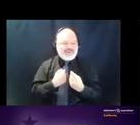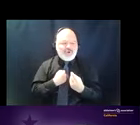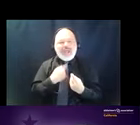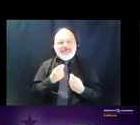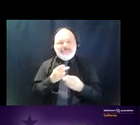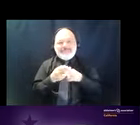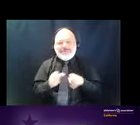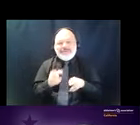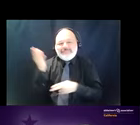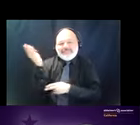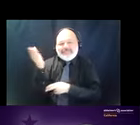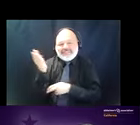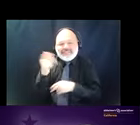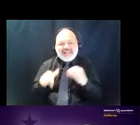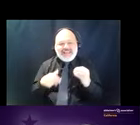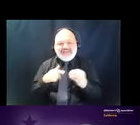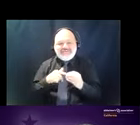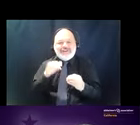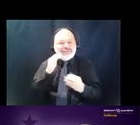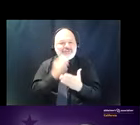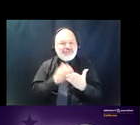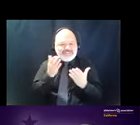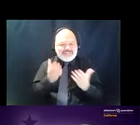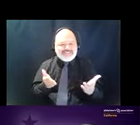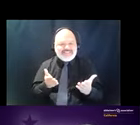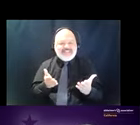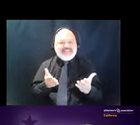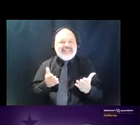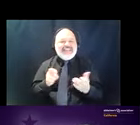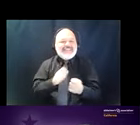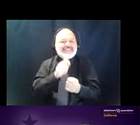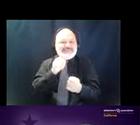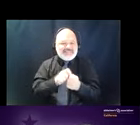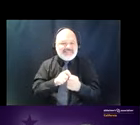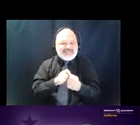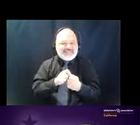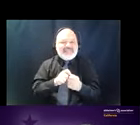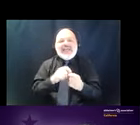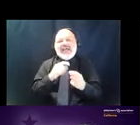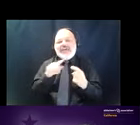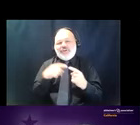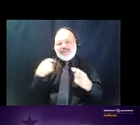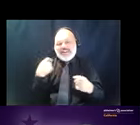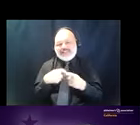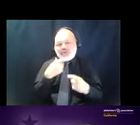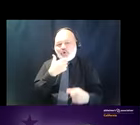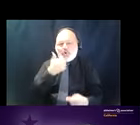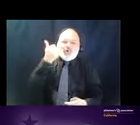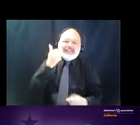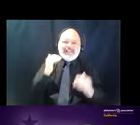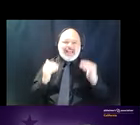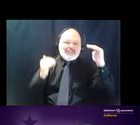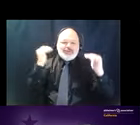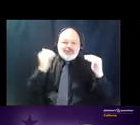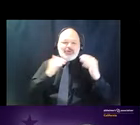briefly presenting about some needs assessments and a specific snapshot of Latino older adults all across United